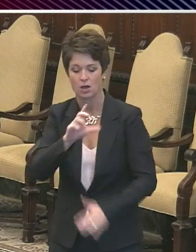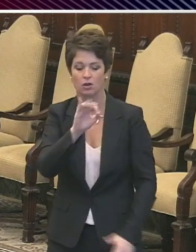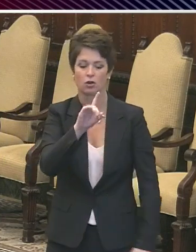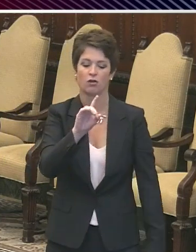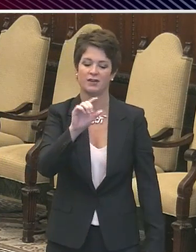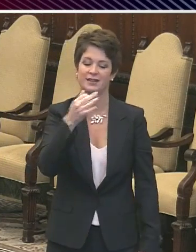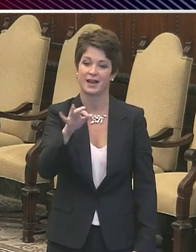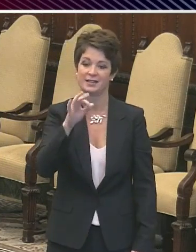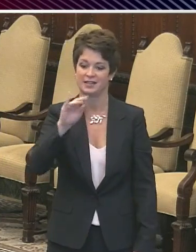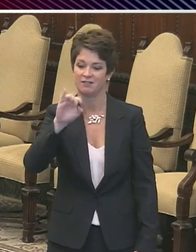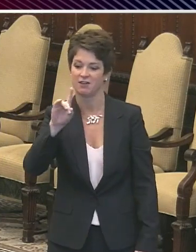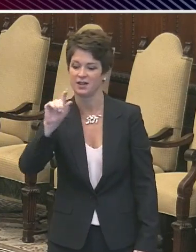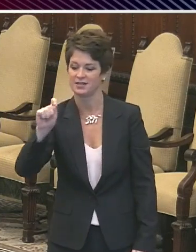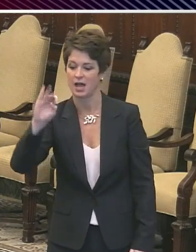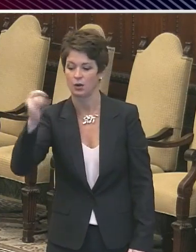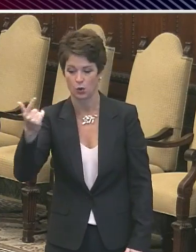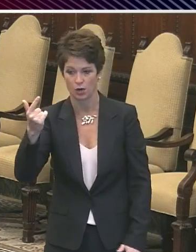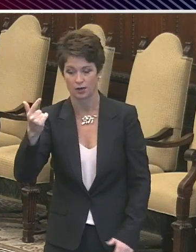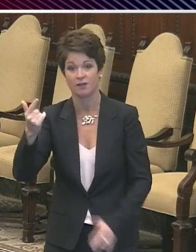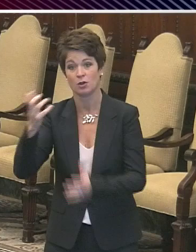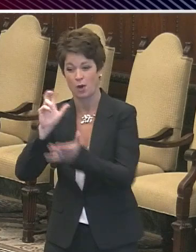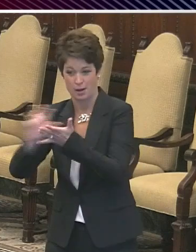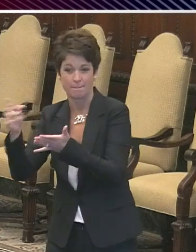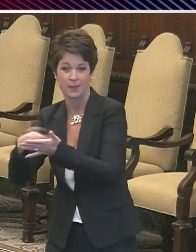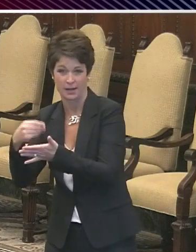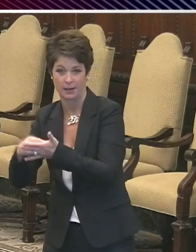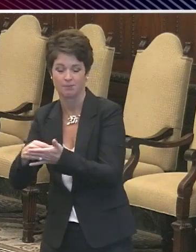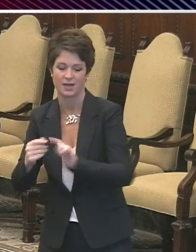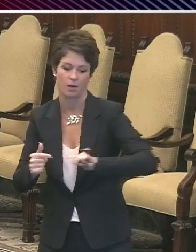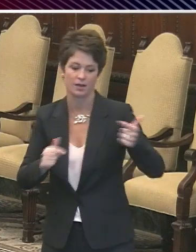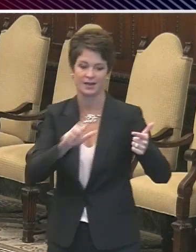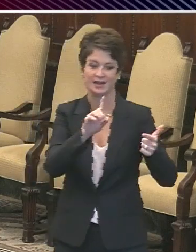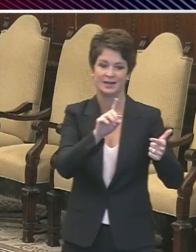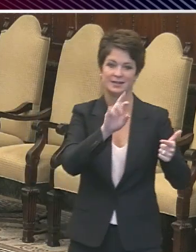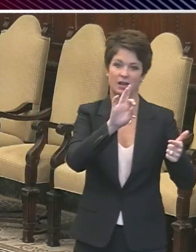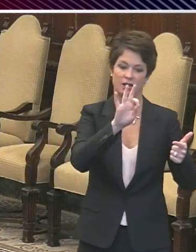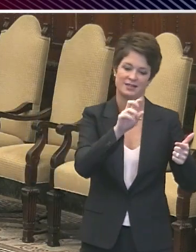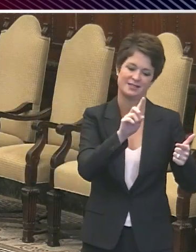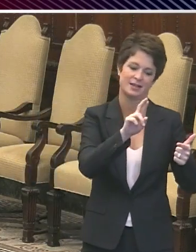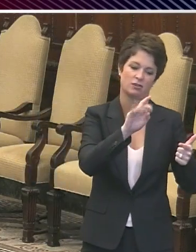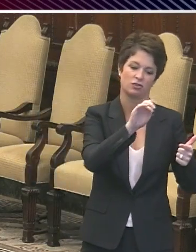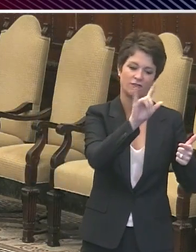phlcovid19fund.org. And now I'll turn it over to Dr. Farley for his daily update.